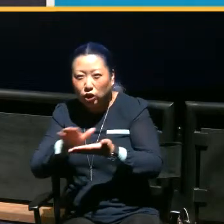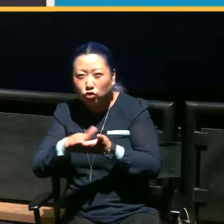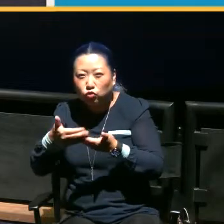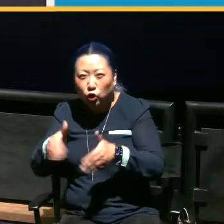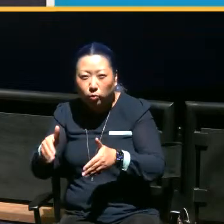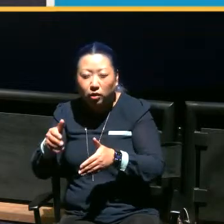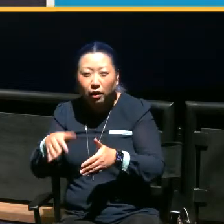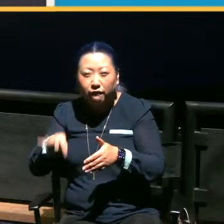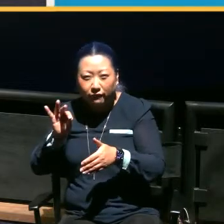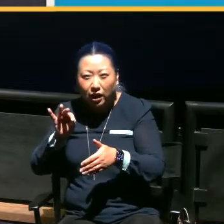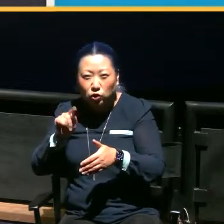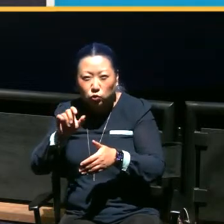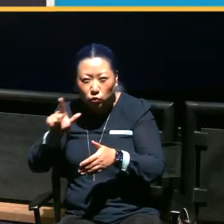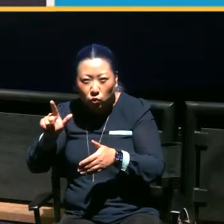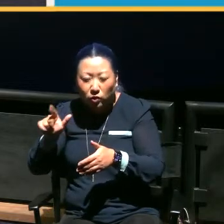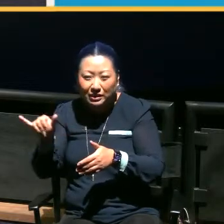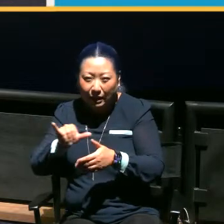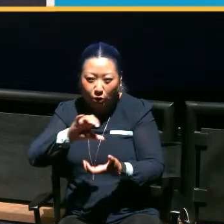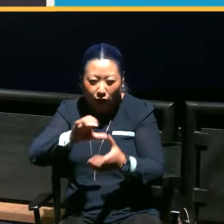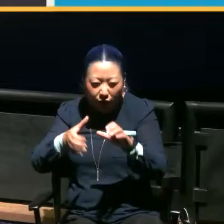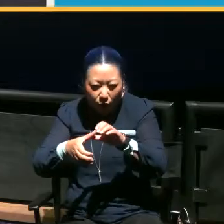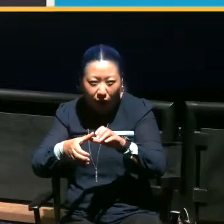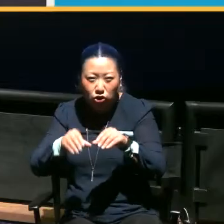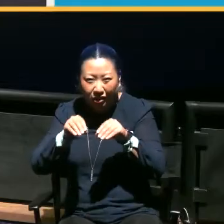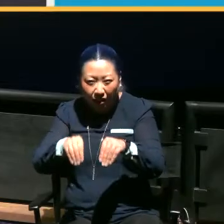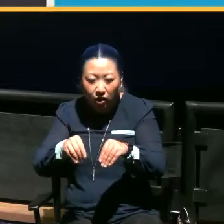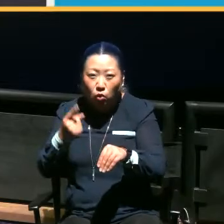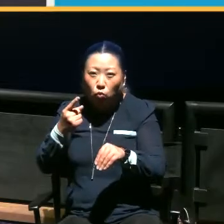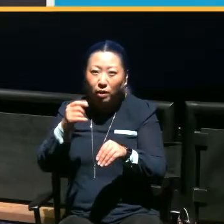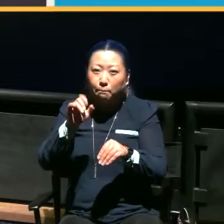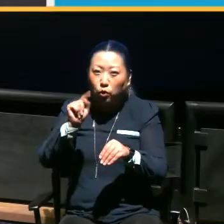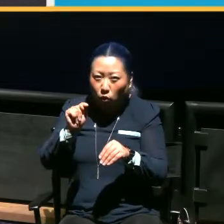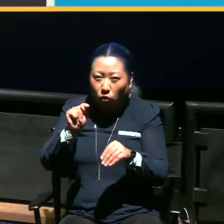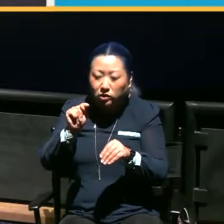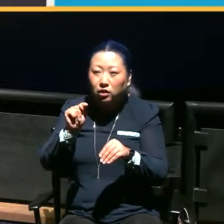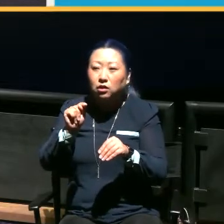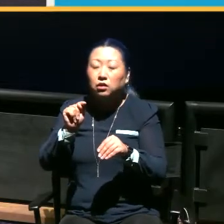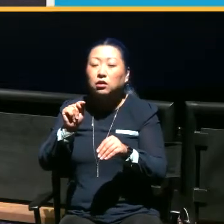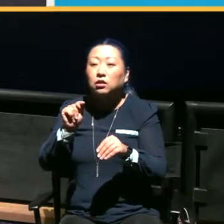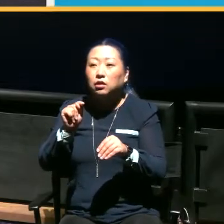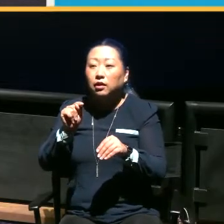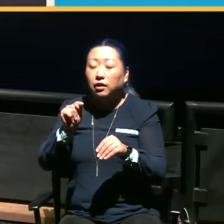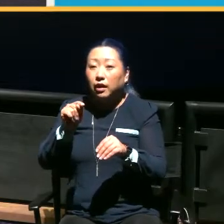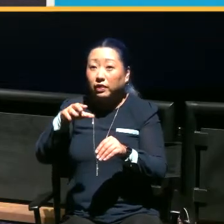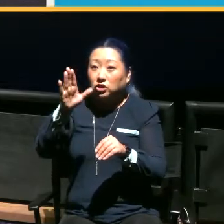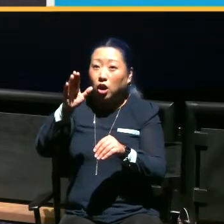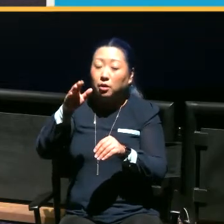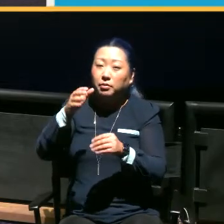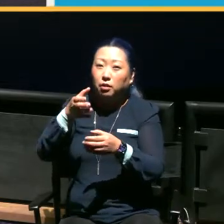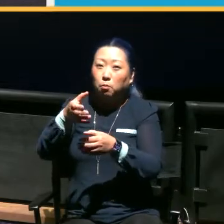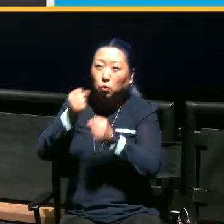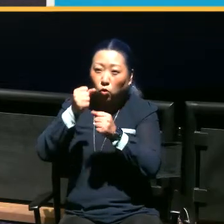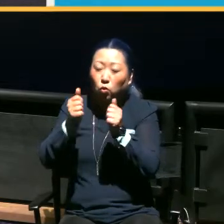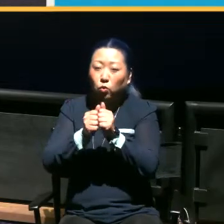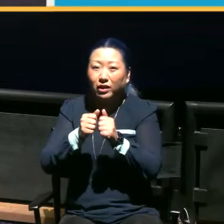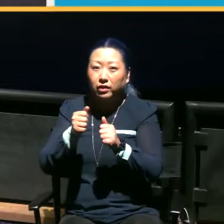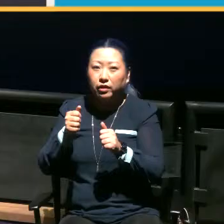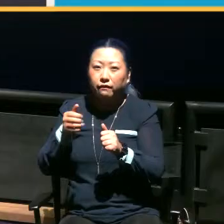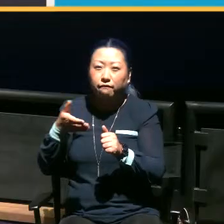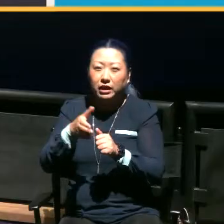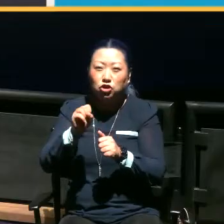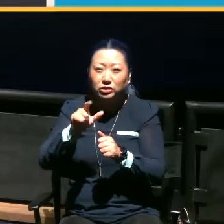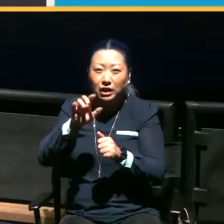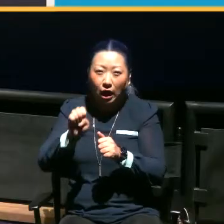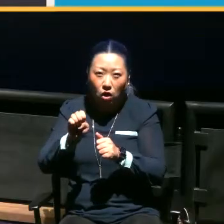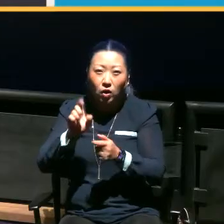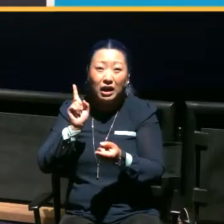ours, put it in the same configuration, loose at the top with the one bolt still in place, and they pulled on the top of that thing with a fish scale until it broke the bolt